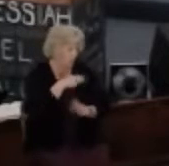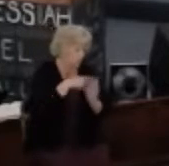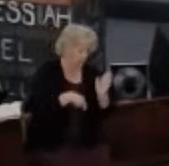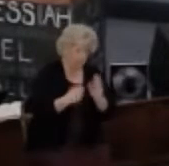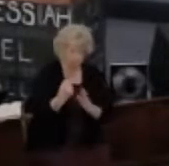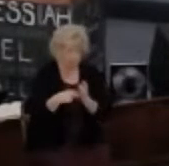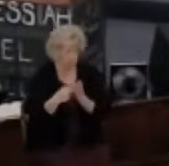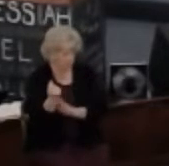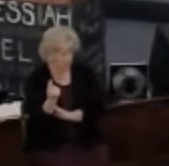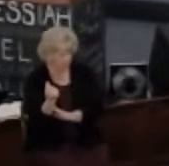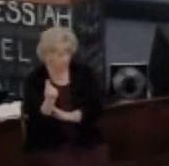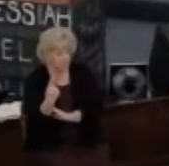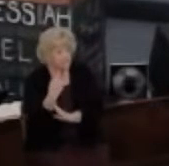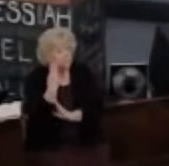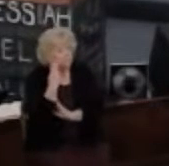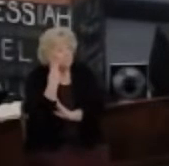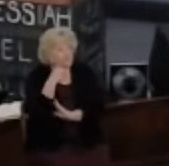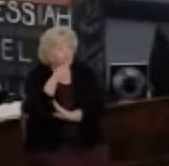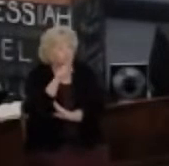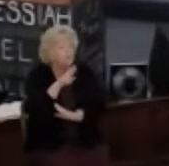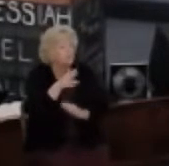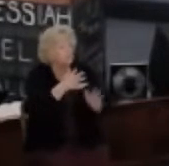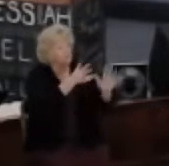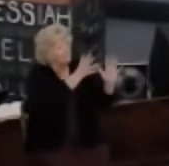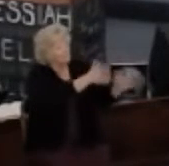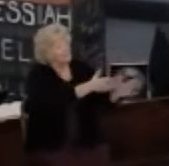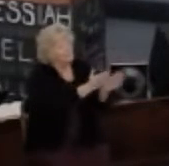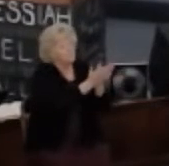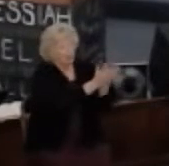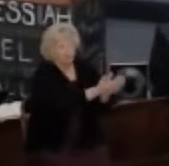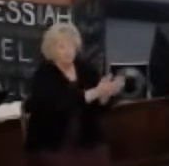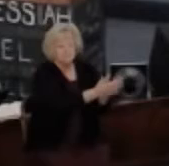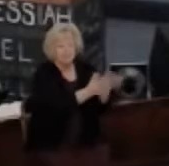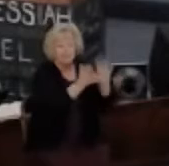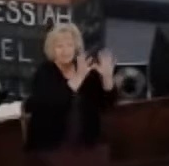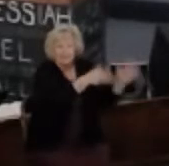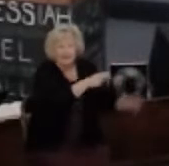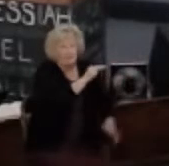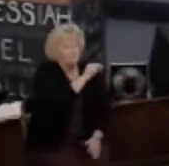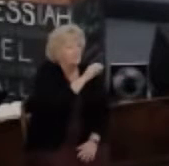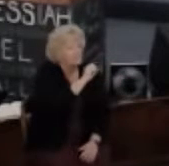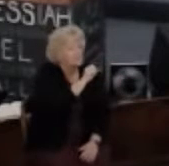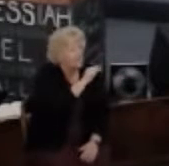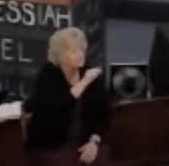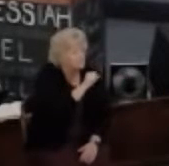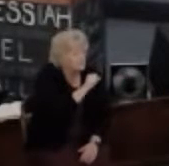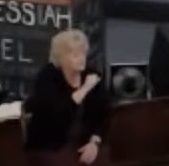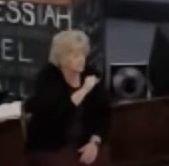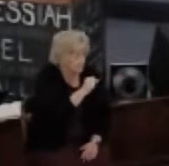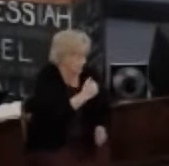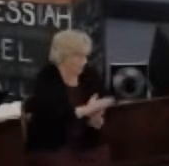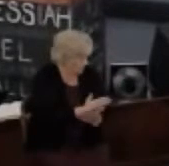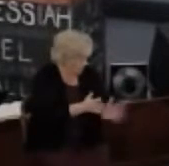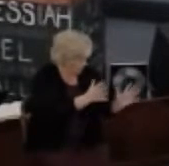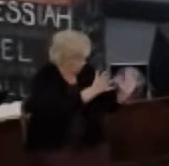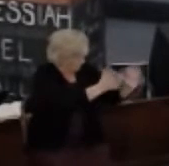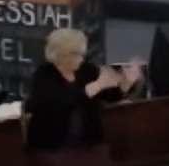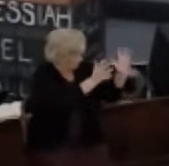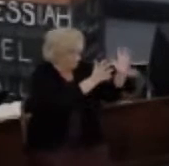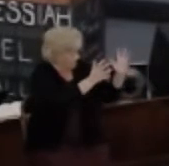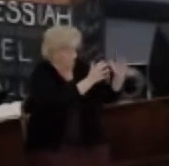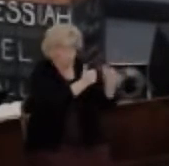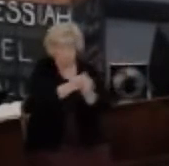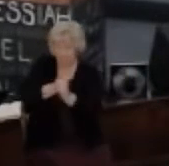we see that Peter has left his boats. He's left his nets. He's left everything to